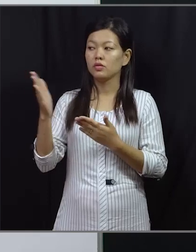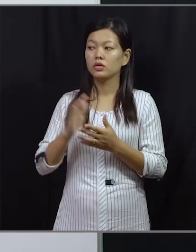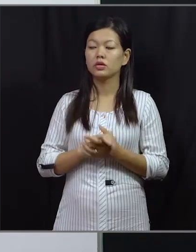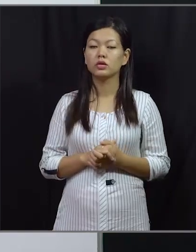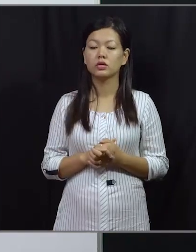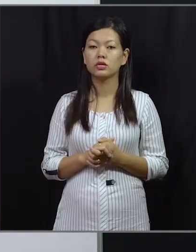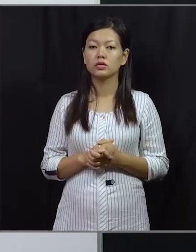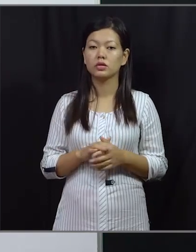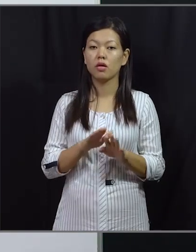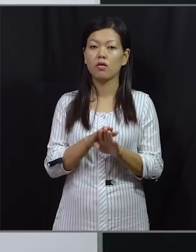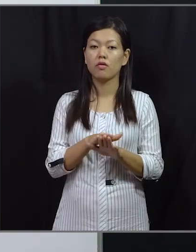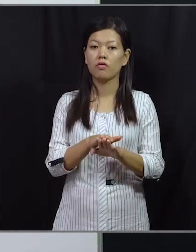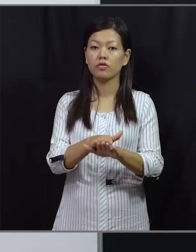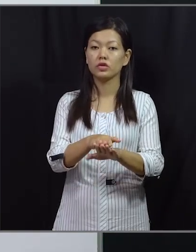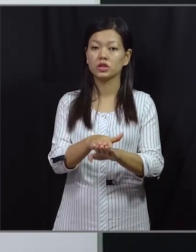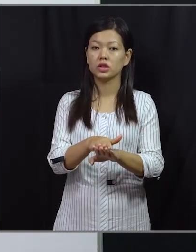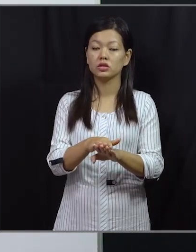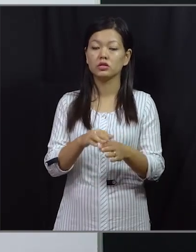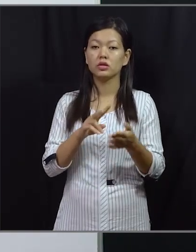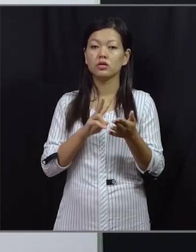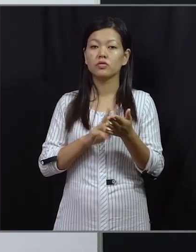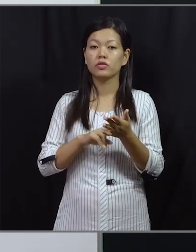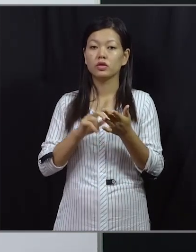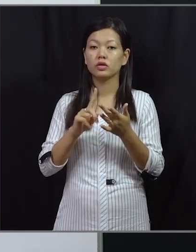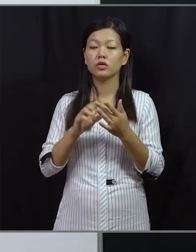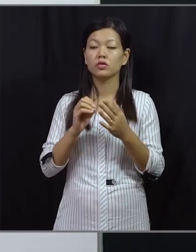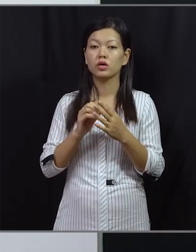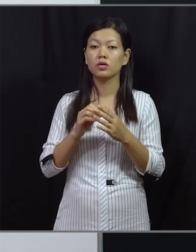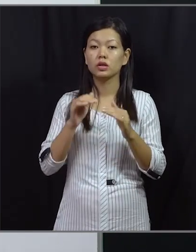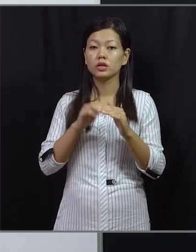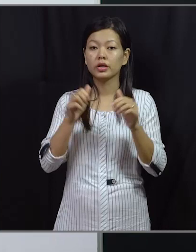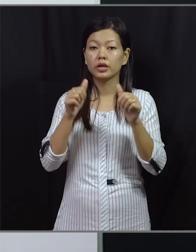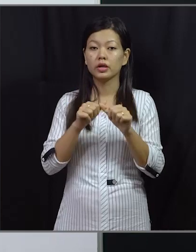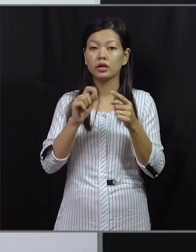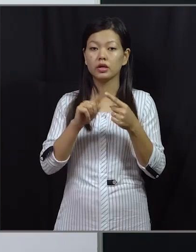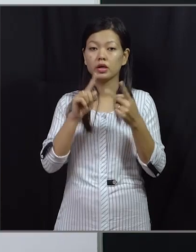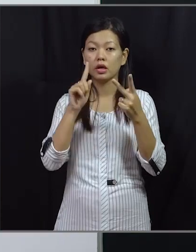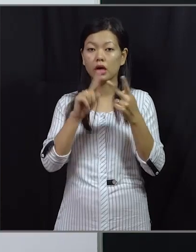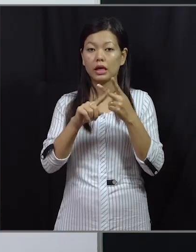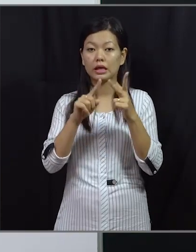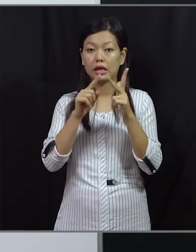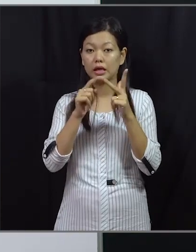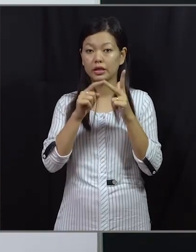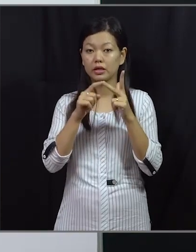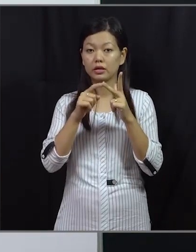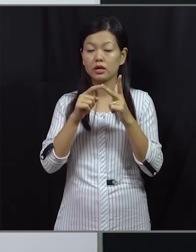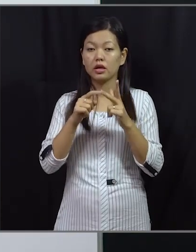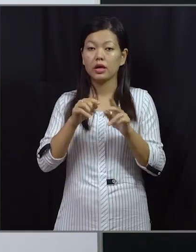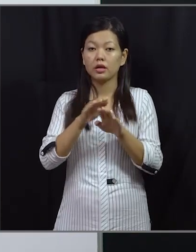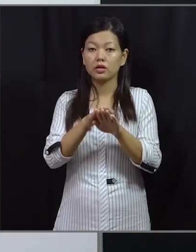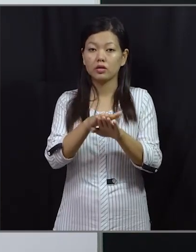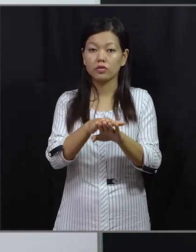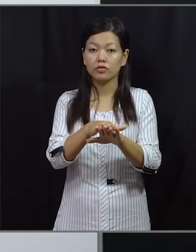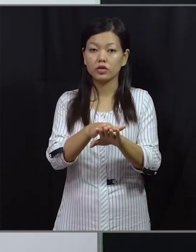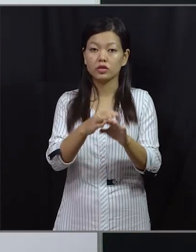Okay, what is the vowel present in the word fish? Only I, right? So it has only one element in this set. Therefore, it